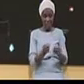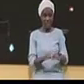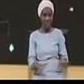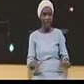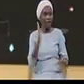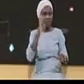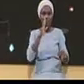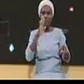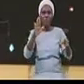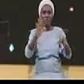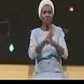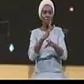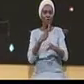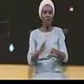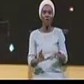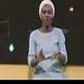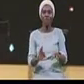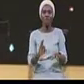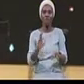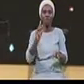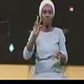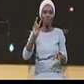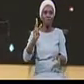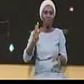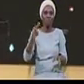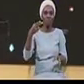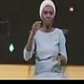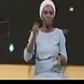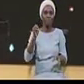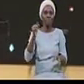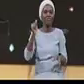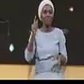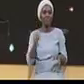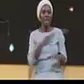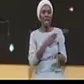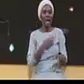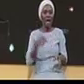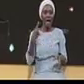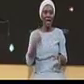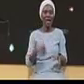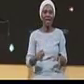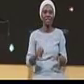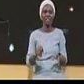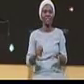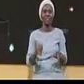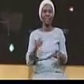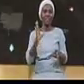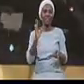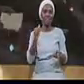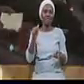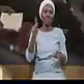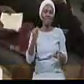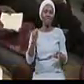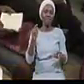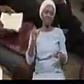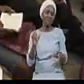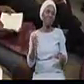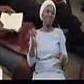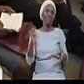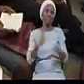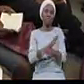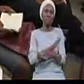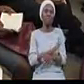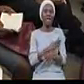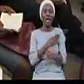vats shall overflow with wine and oil. And I will restore to you